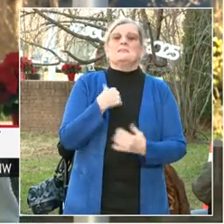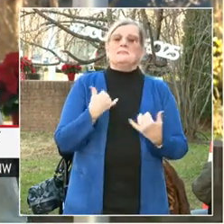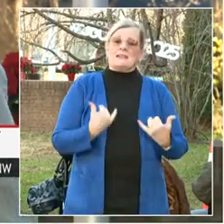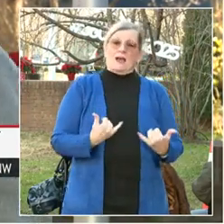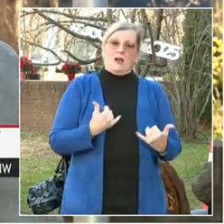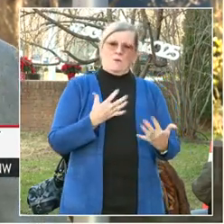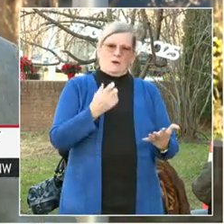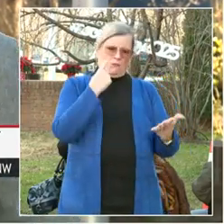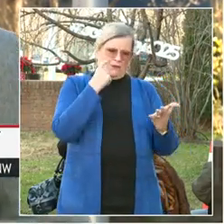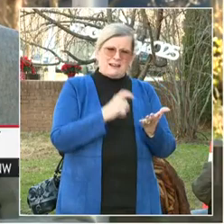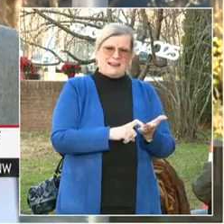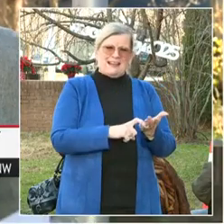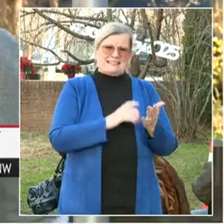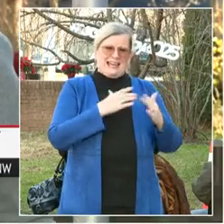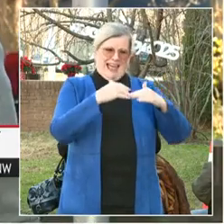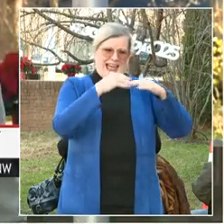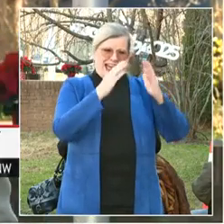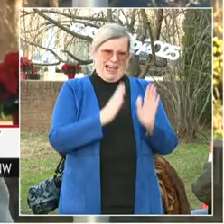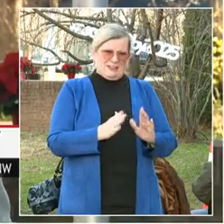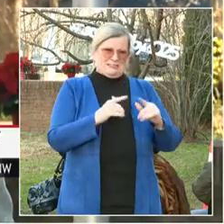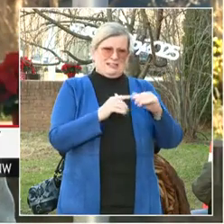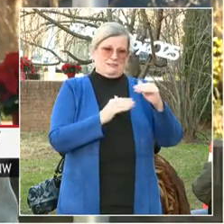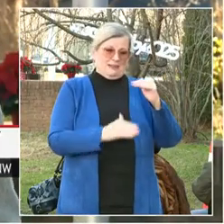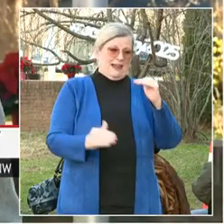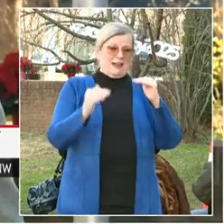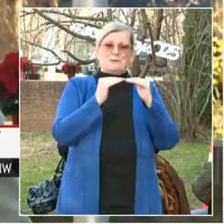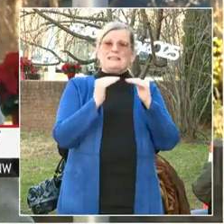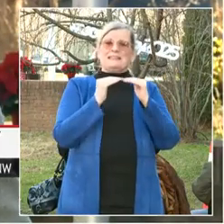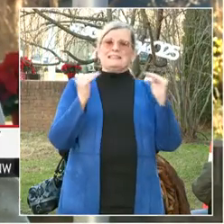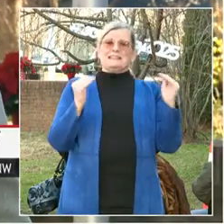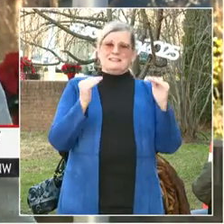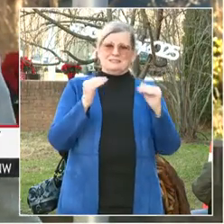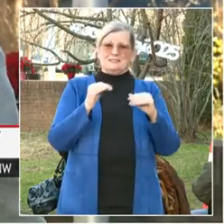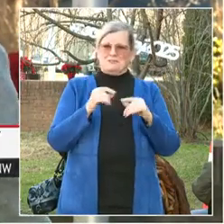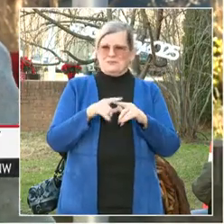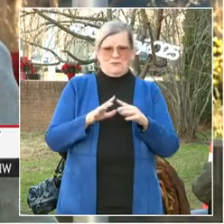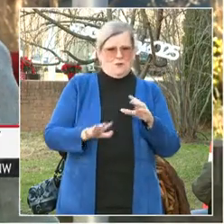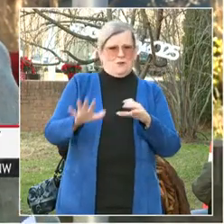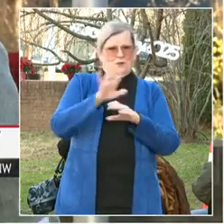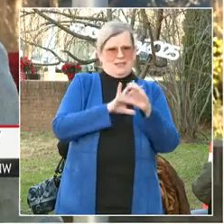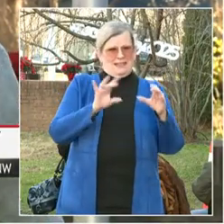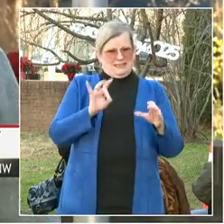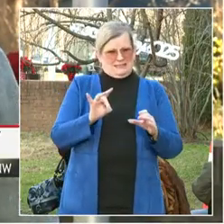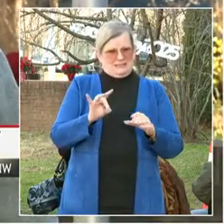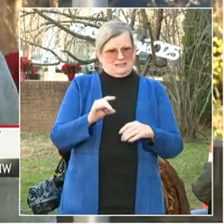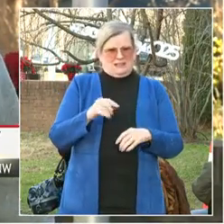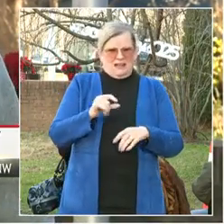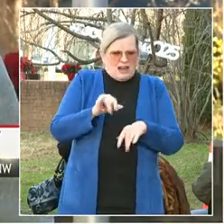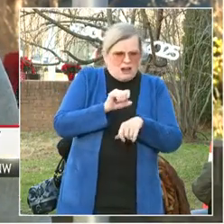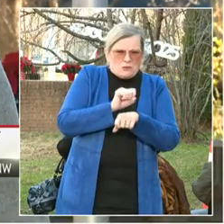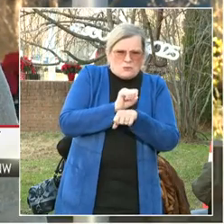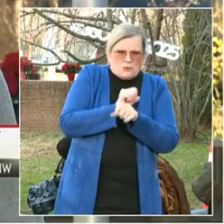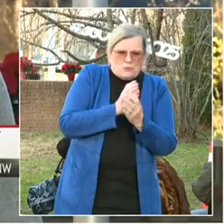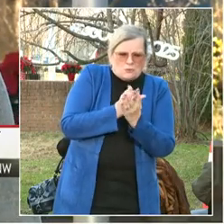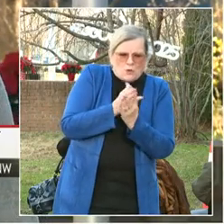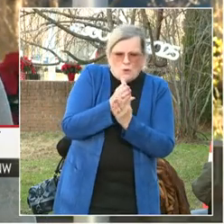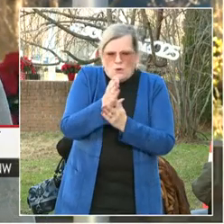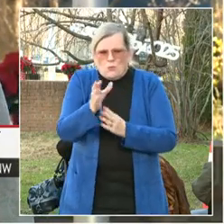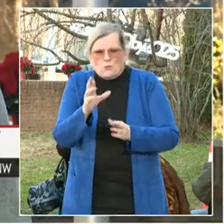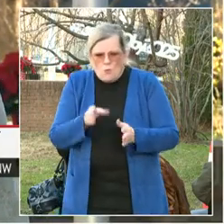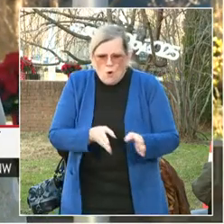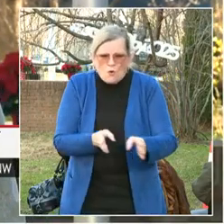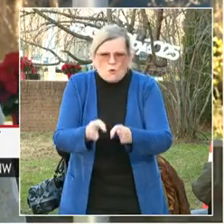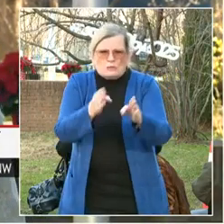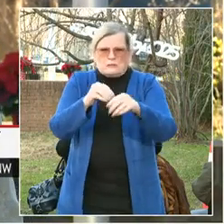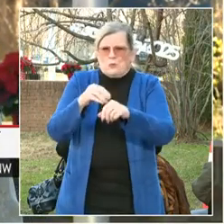the roadmap to how we get to our 36,000 units across all 8 wards of Washington, D.C.